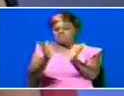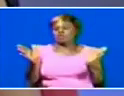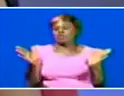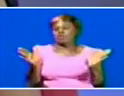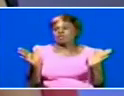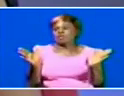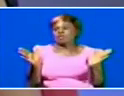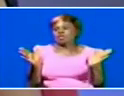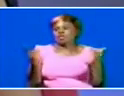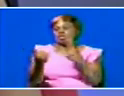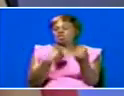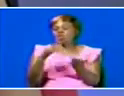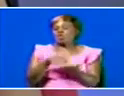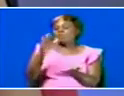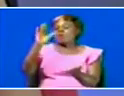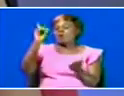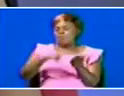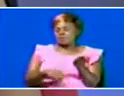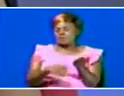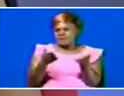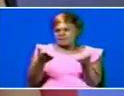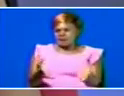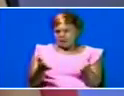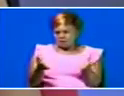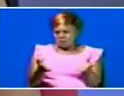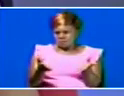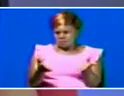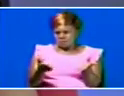But let's talk a little bit more about that. Tonight, like I said on Twitter, I'm really excited about the